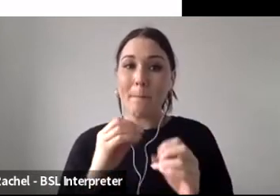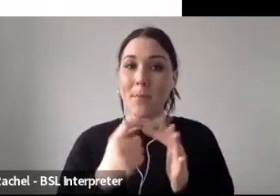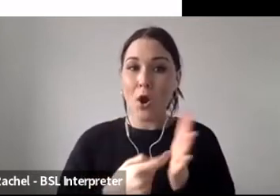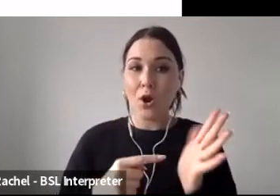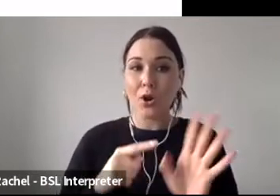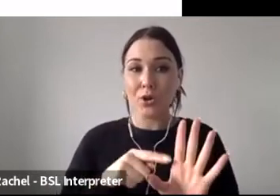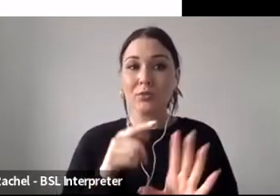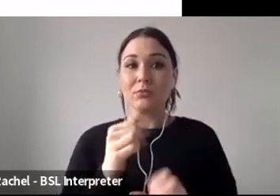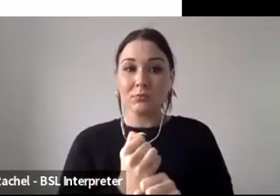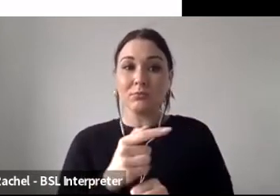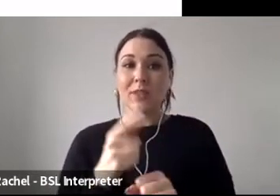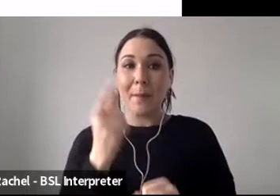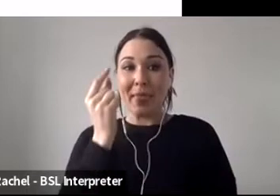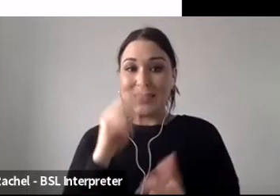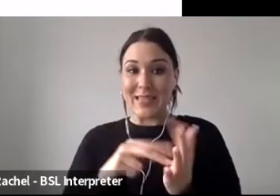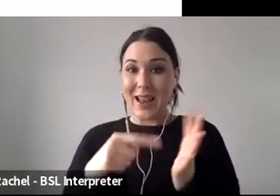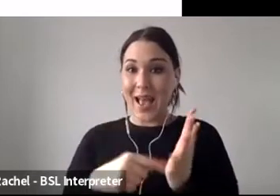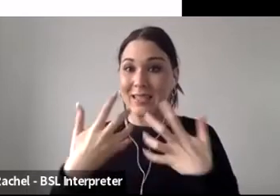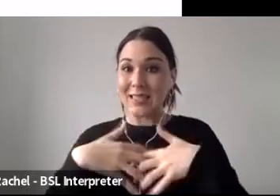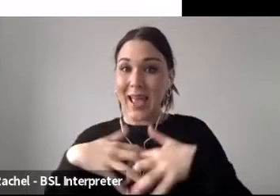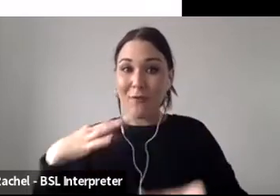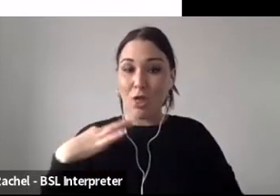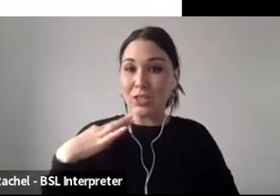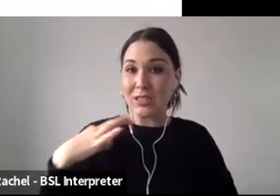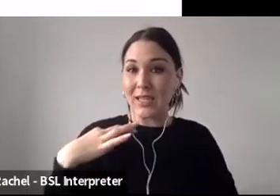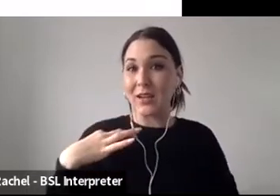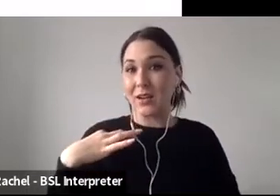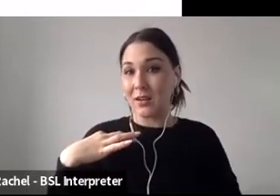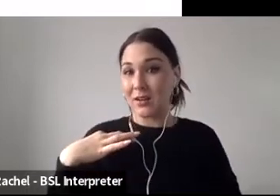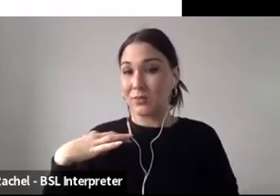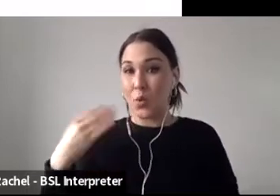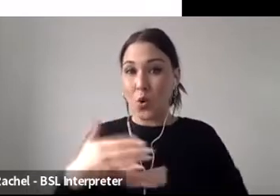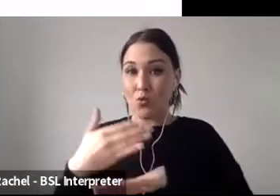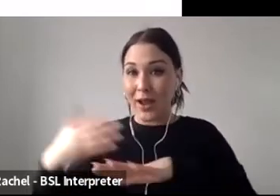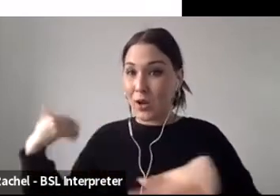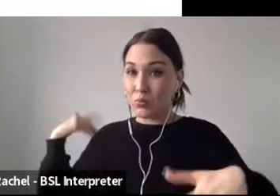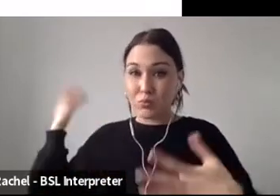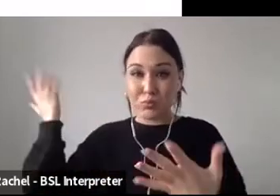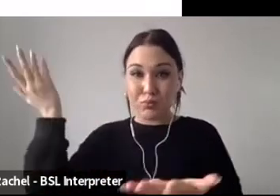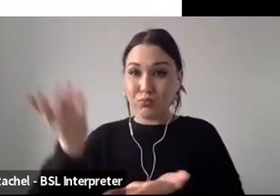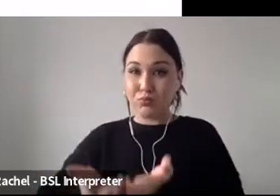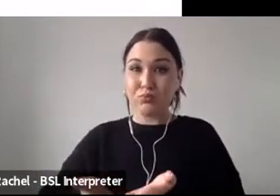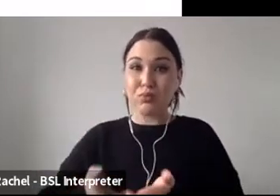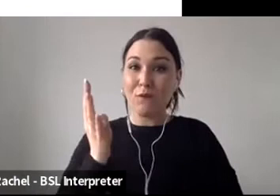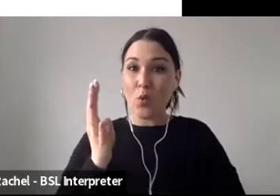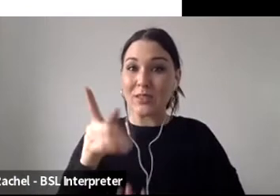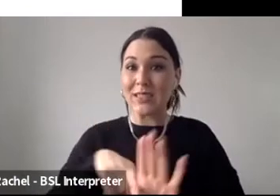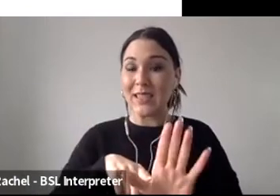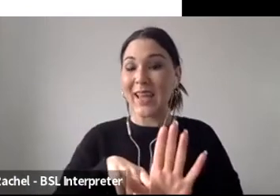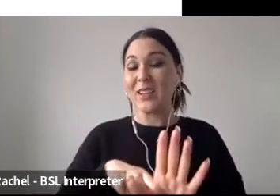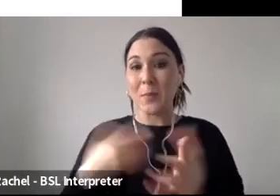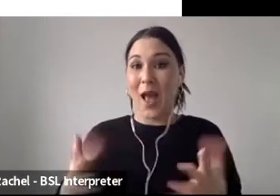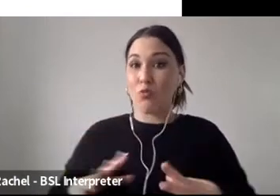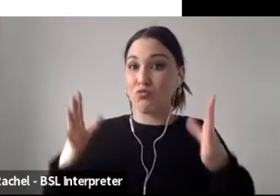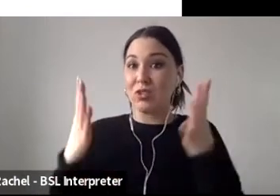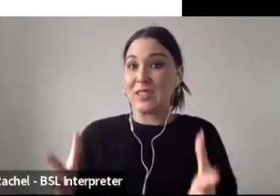He's now retired, but he's had a varied IT career spanning 40 years. and he has a hearing impairment and uses technology